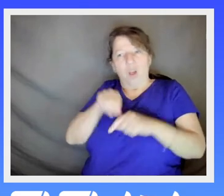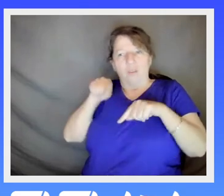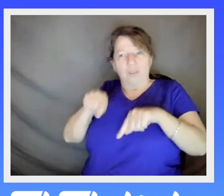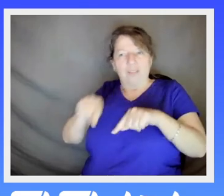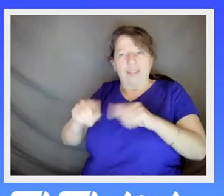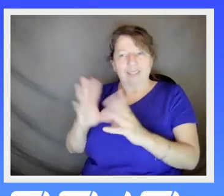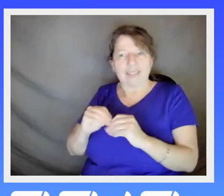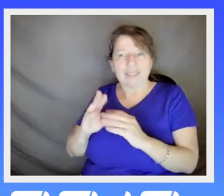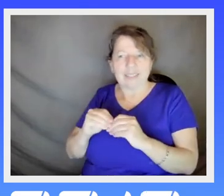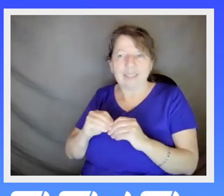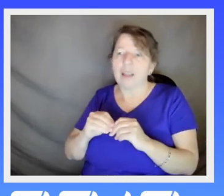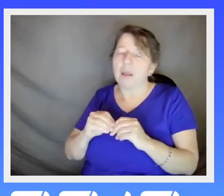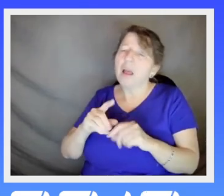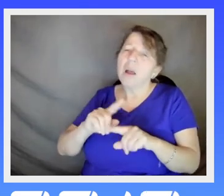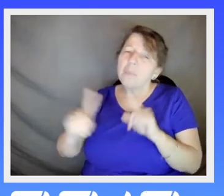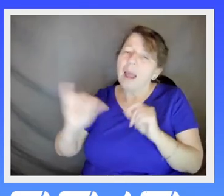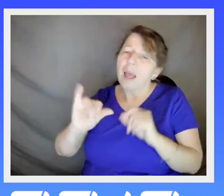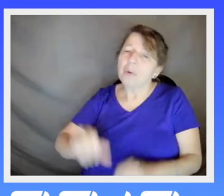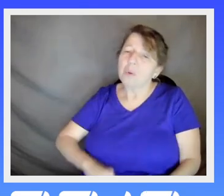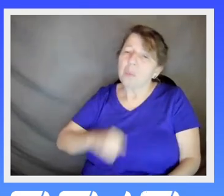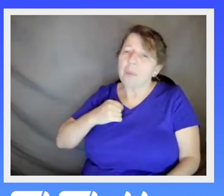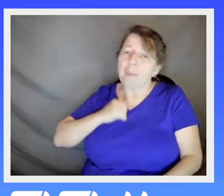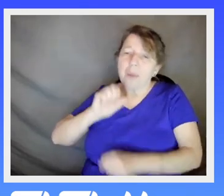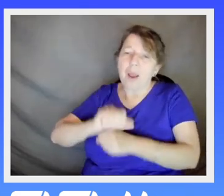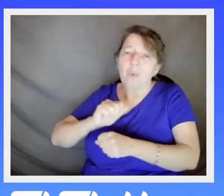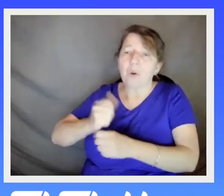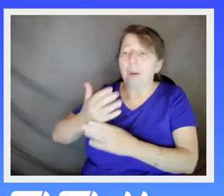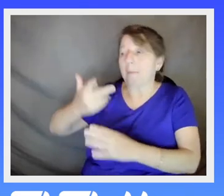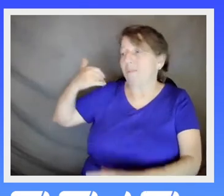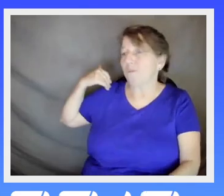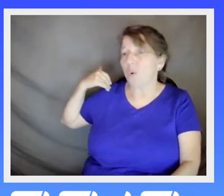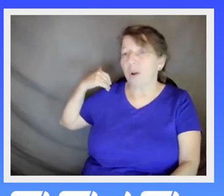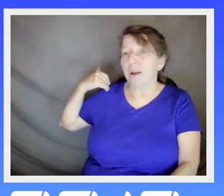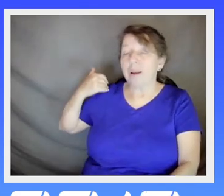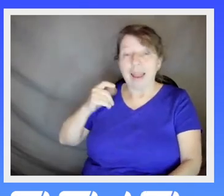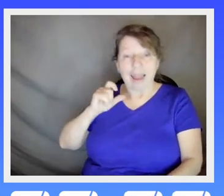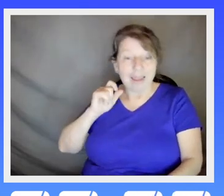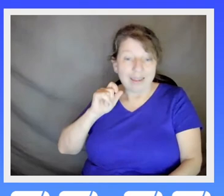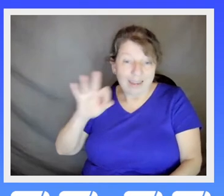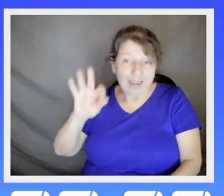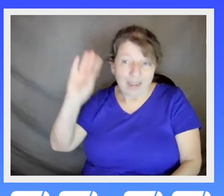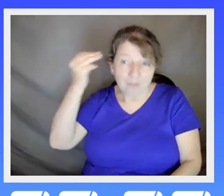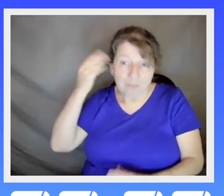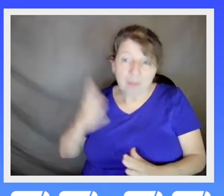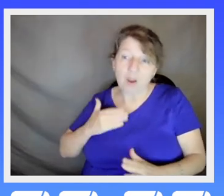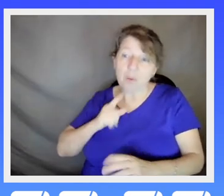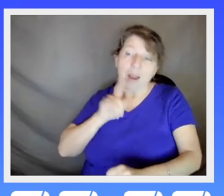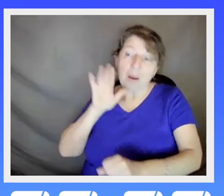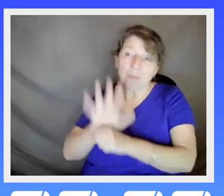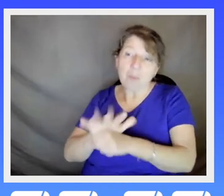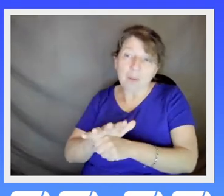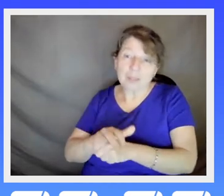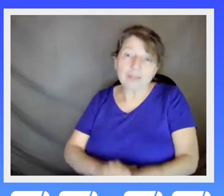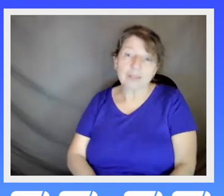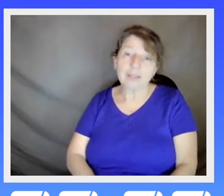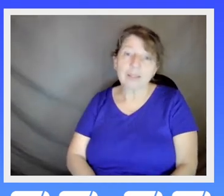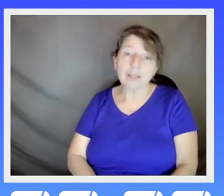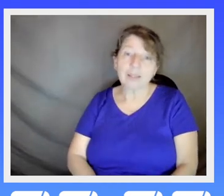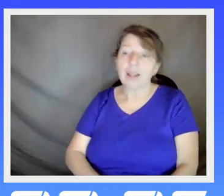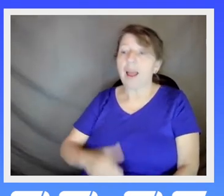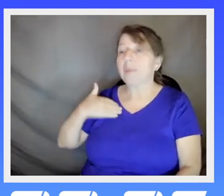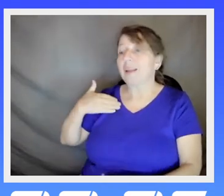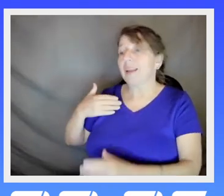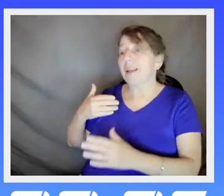I have promised to do as mayor. I'm proud of the fact that as Chief of Economic Development, worked with others to